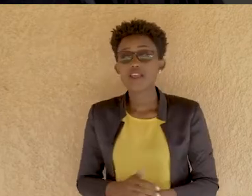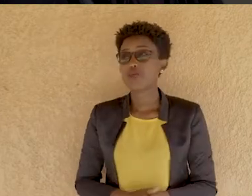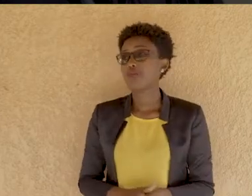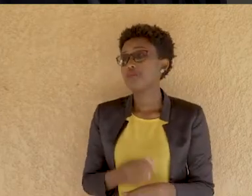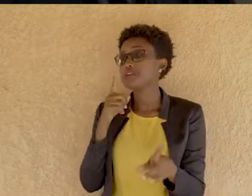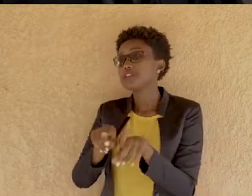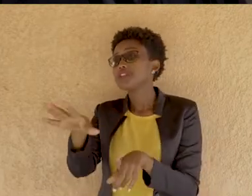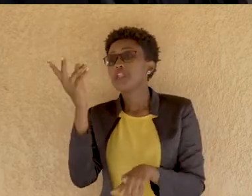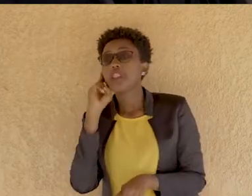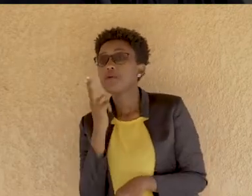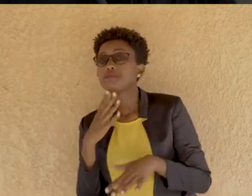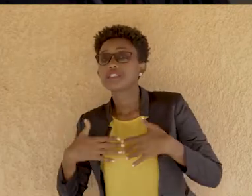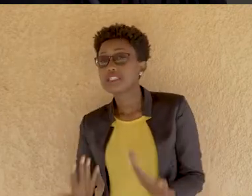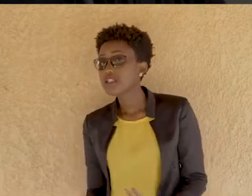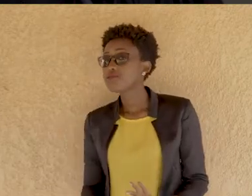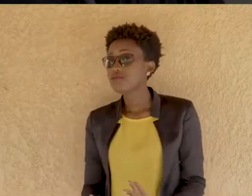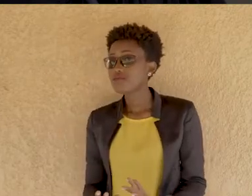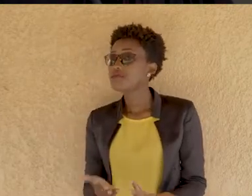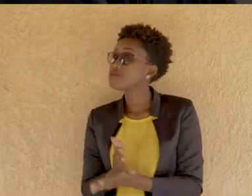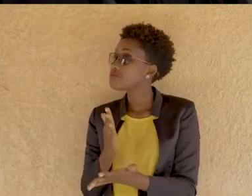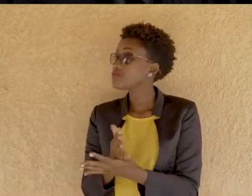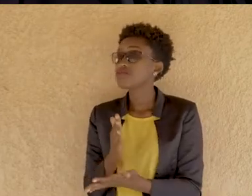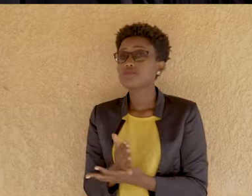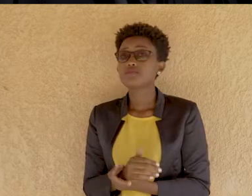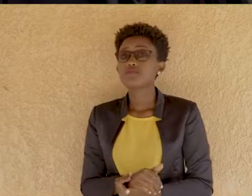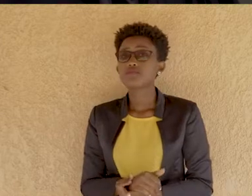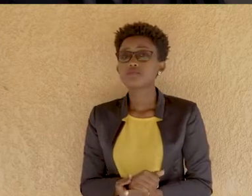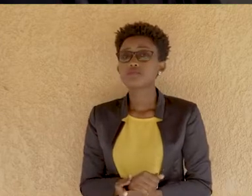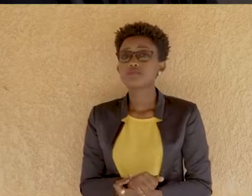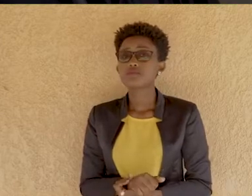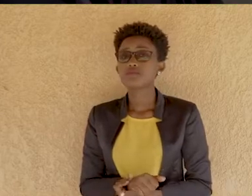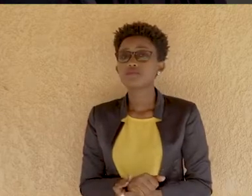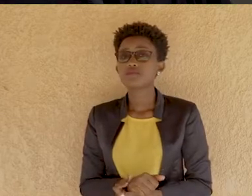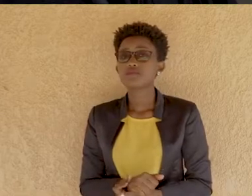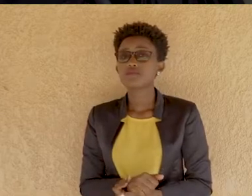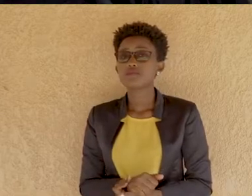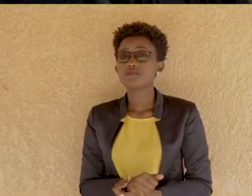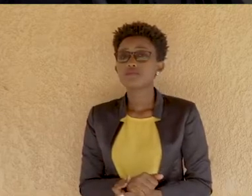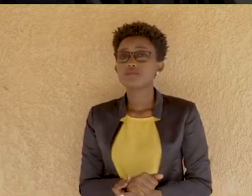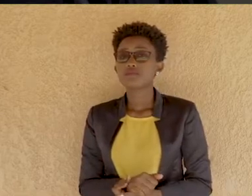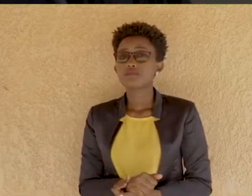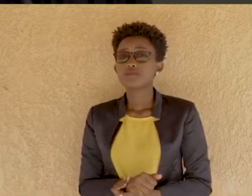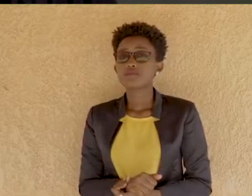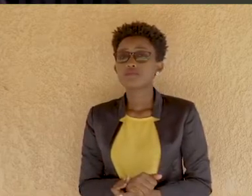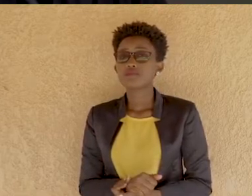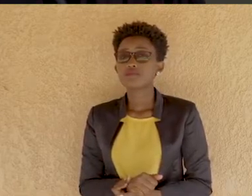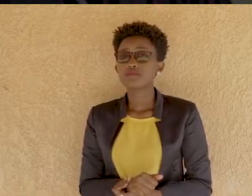to under the law like everyone else. Ukareba mu by'ukuri icyo bashingiyeho bamuha icyo gihano hari uburenganzira